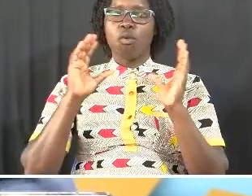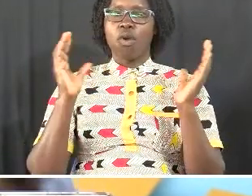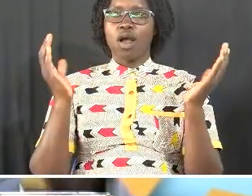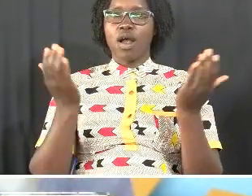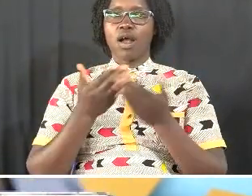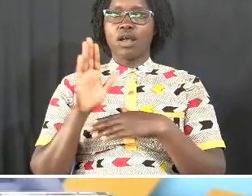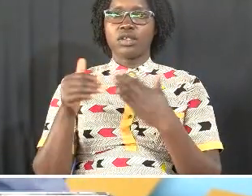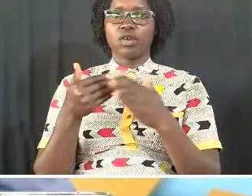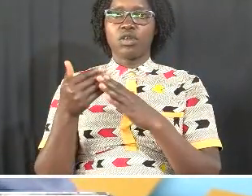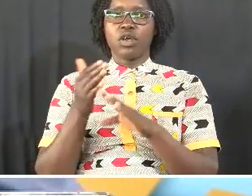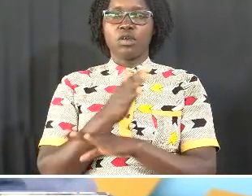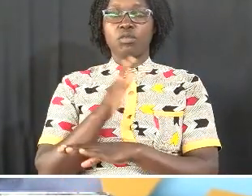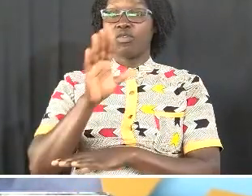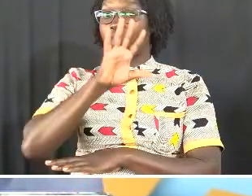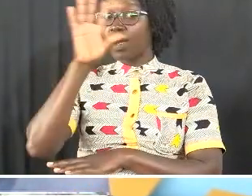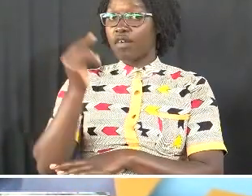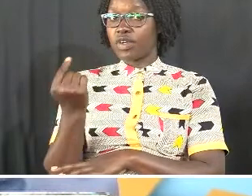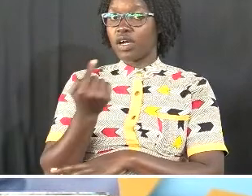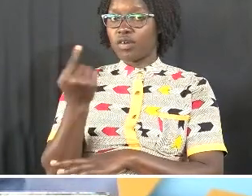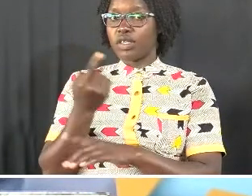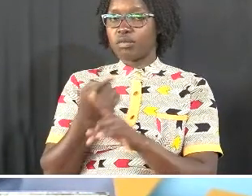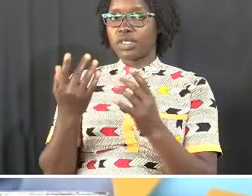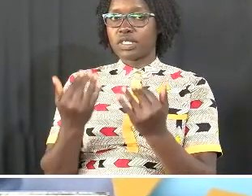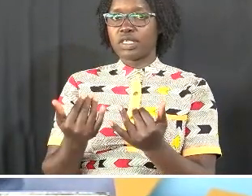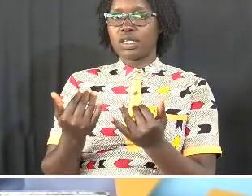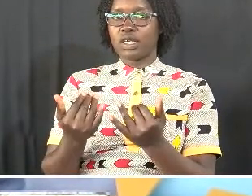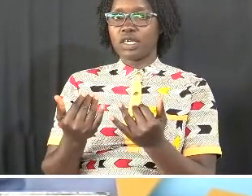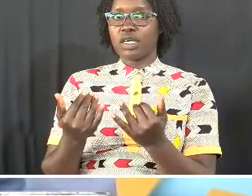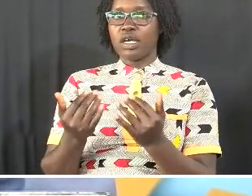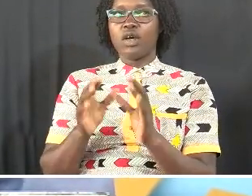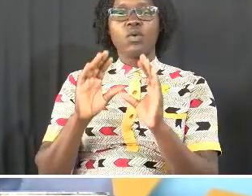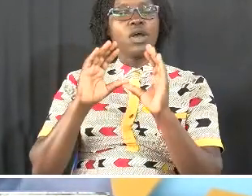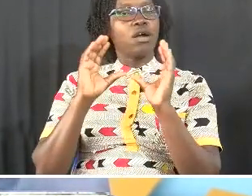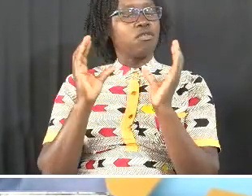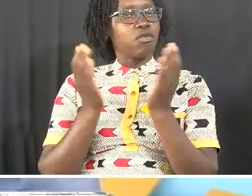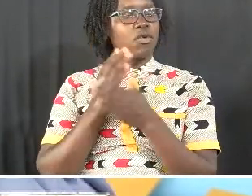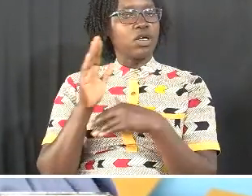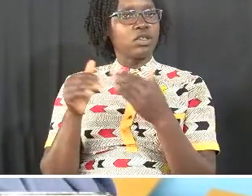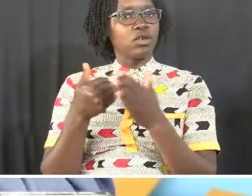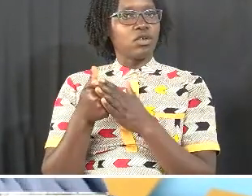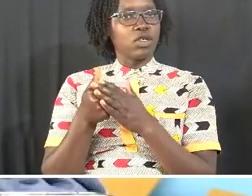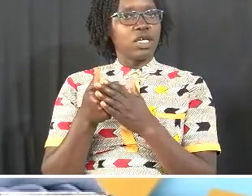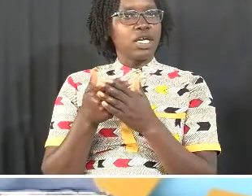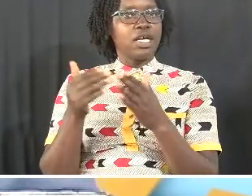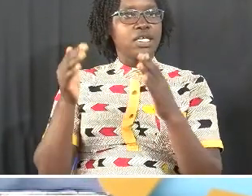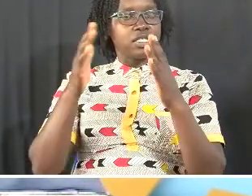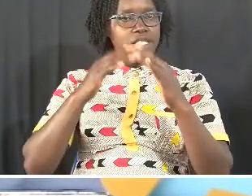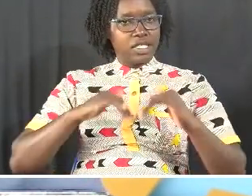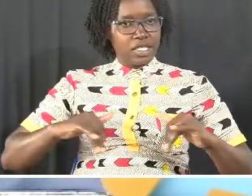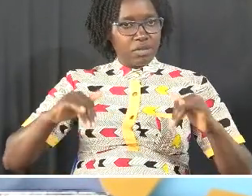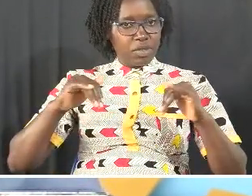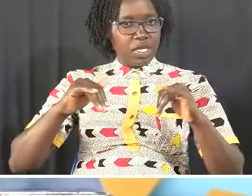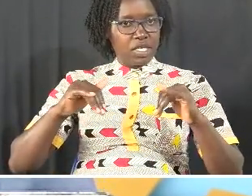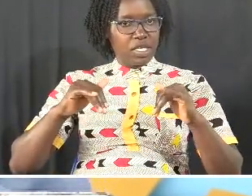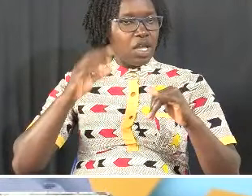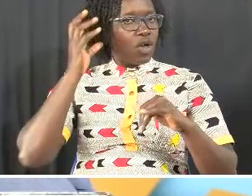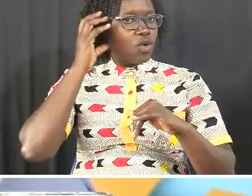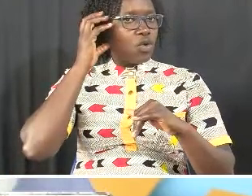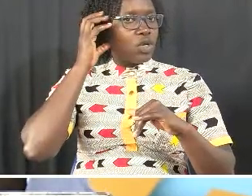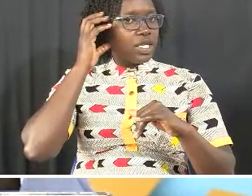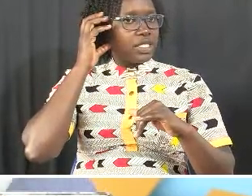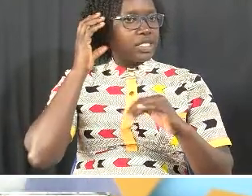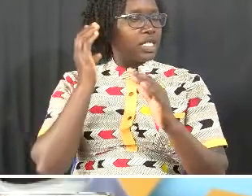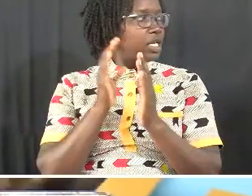Before it was only Africa, but currently it is serving students from all over the world in the seminary. And we